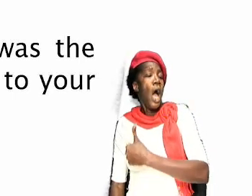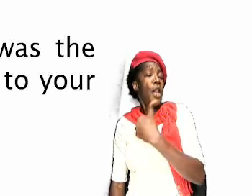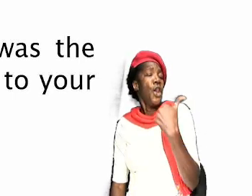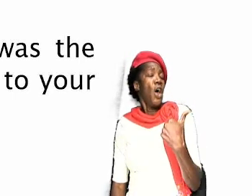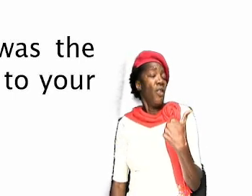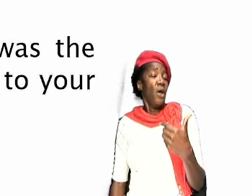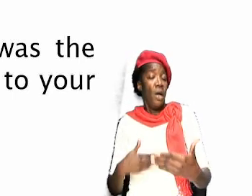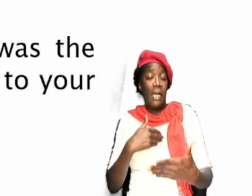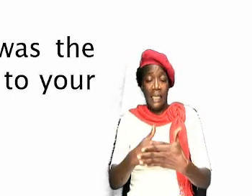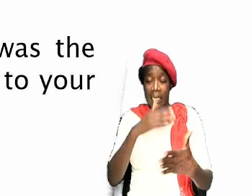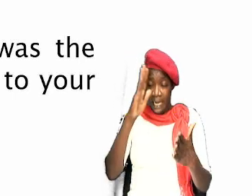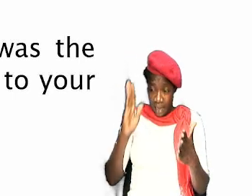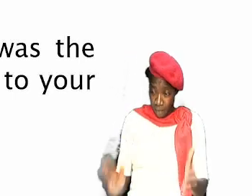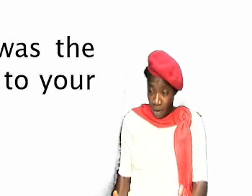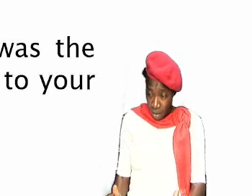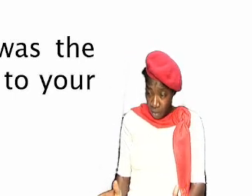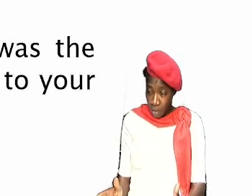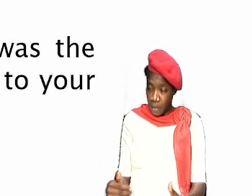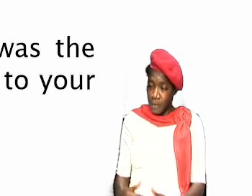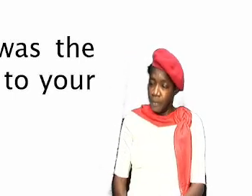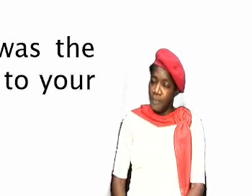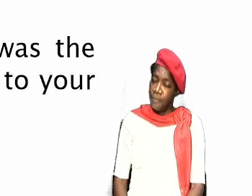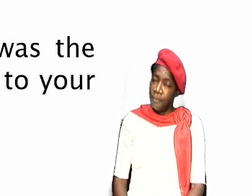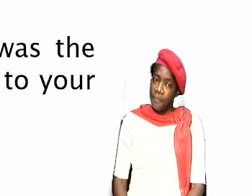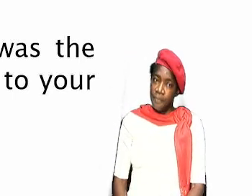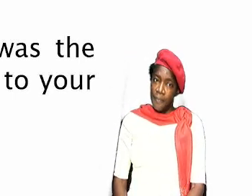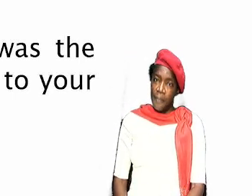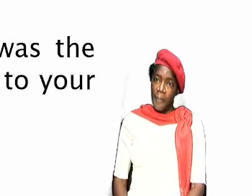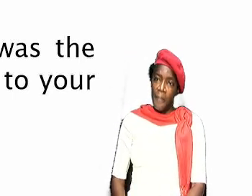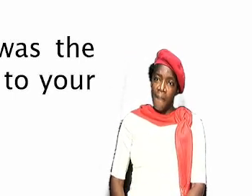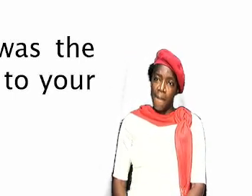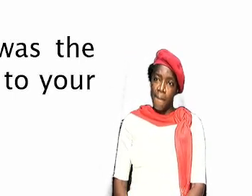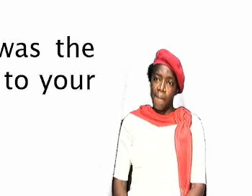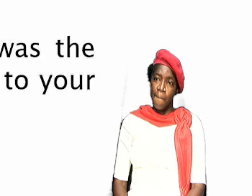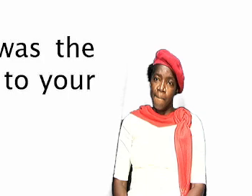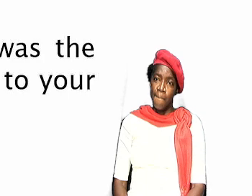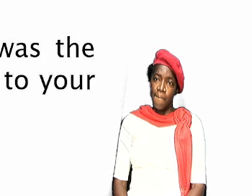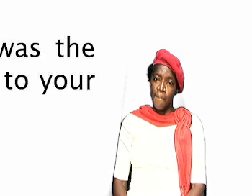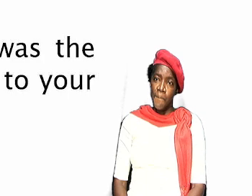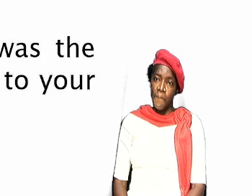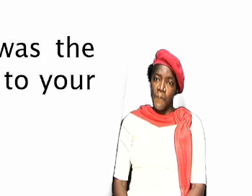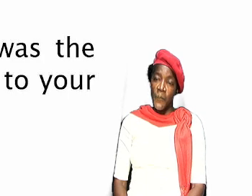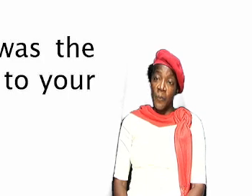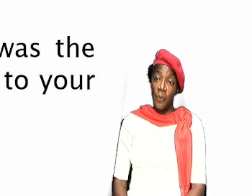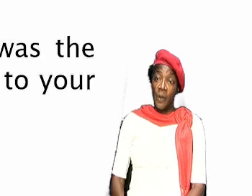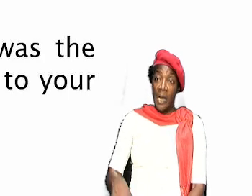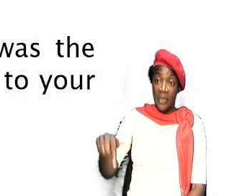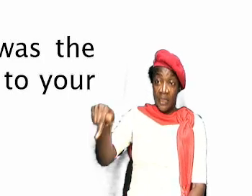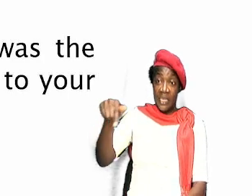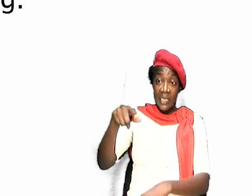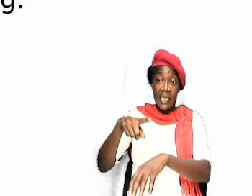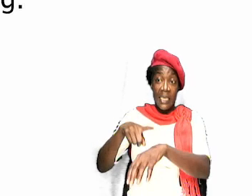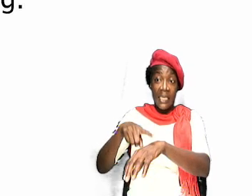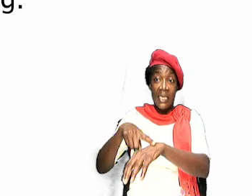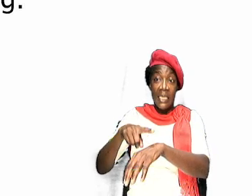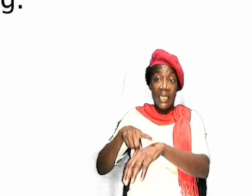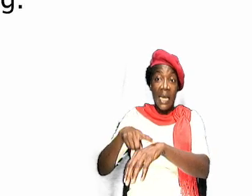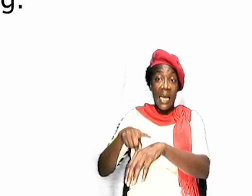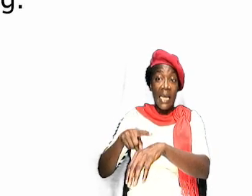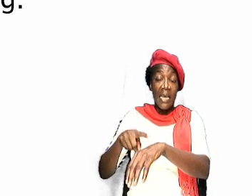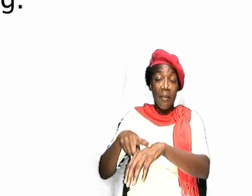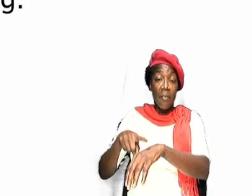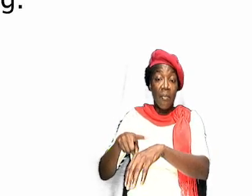give to your neighbor. So it was at this time when Saul heard